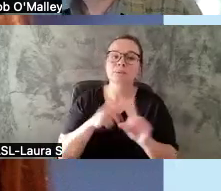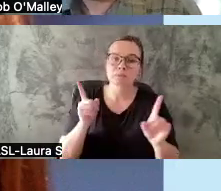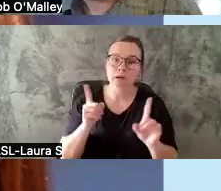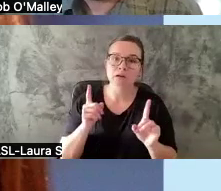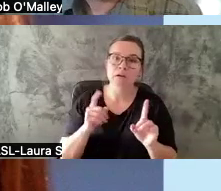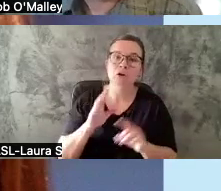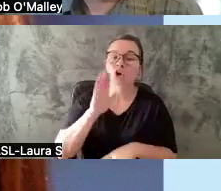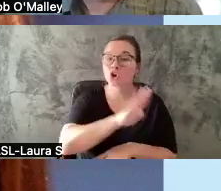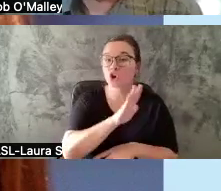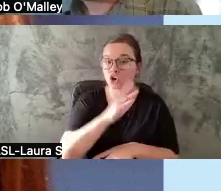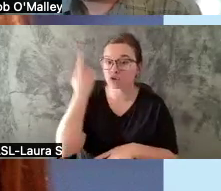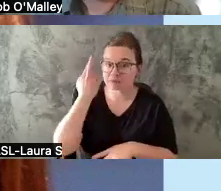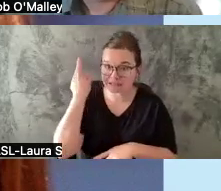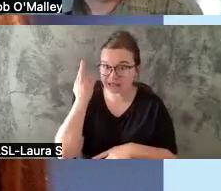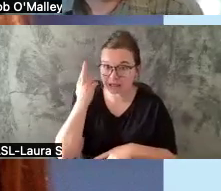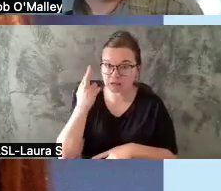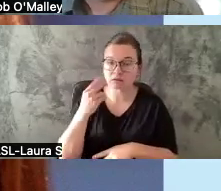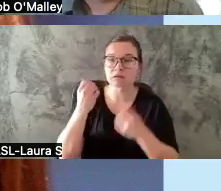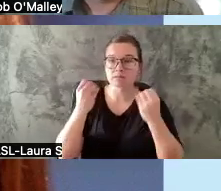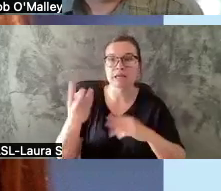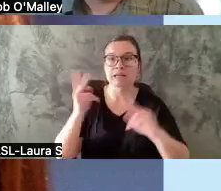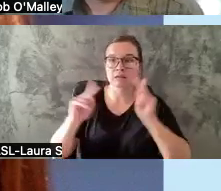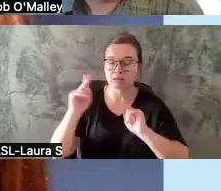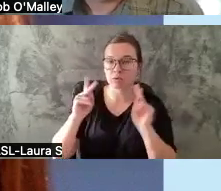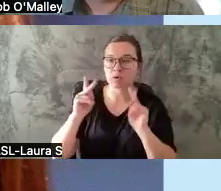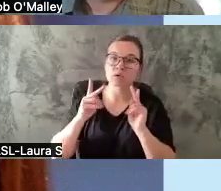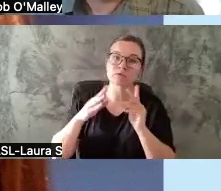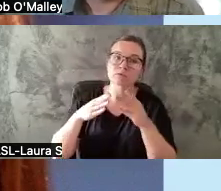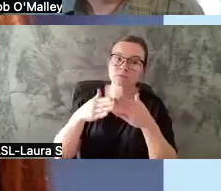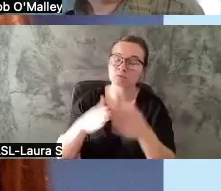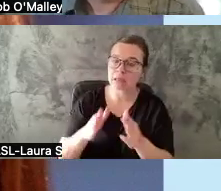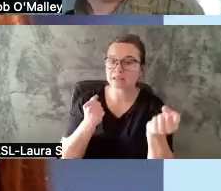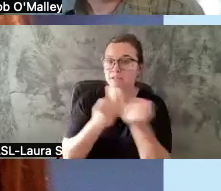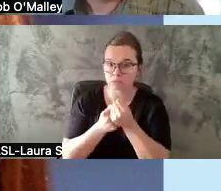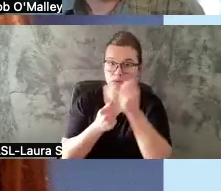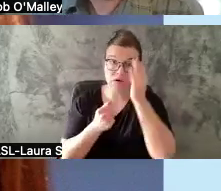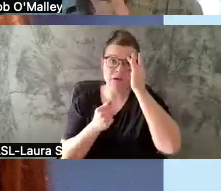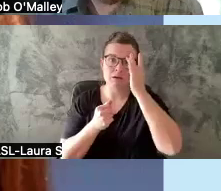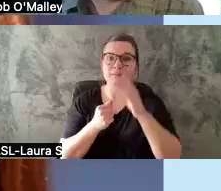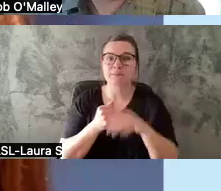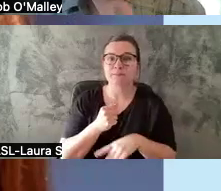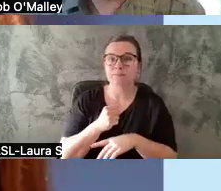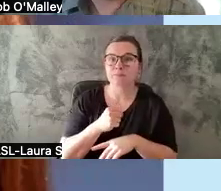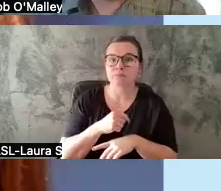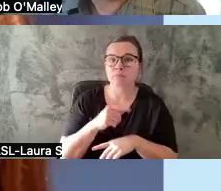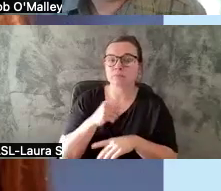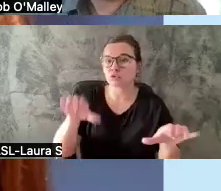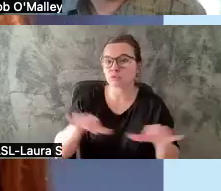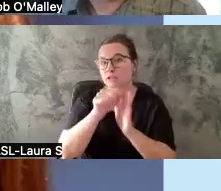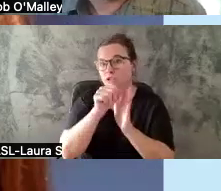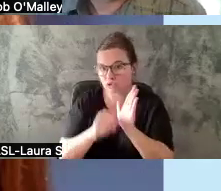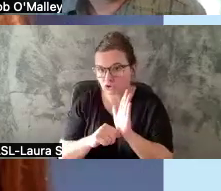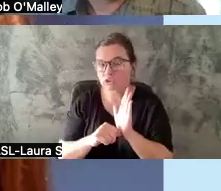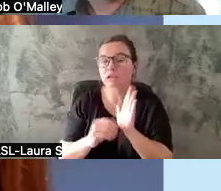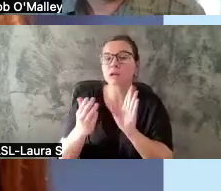But her argument and her reasoning, on which others, weighed in on in support, was that by undergoing this surgery